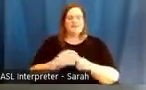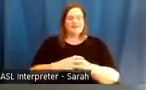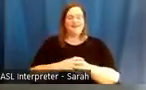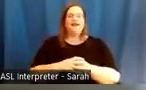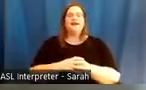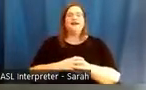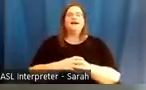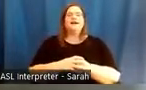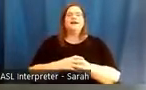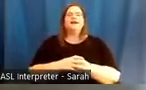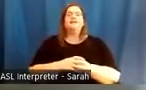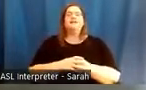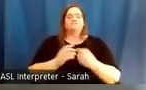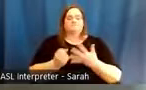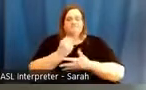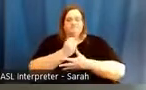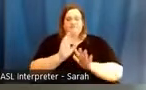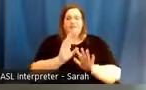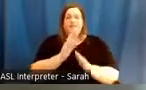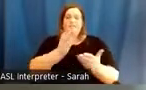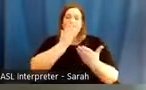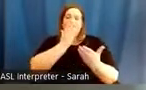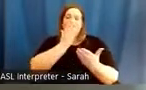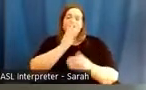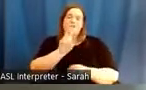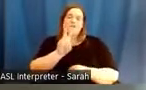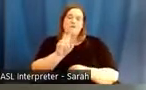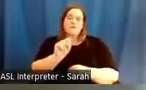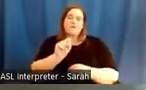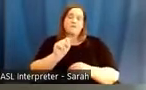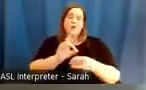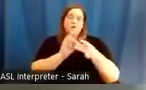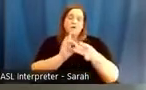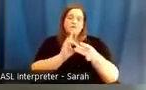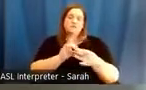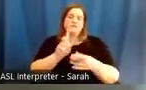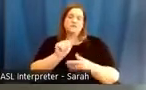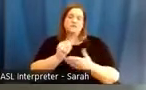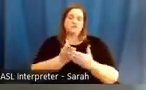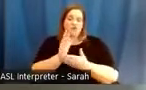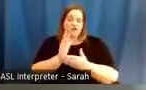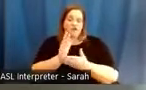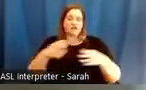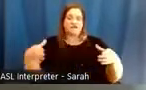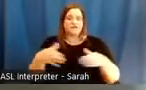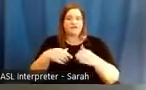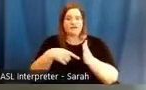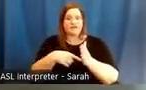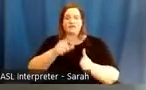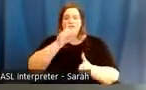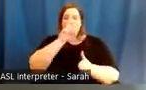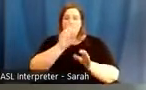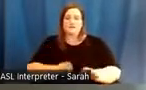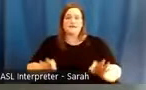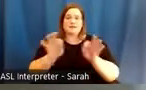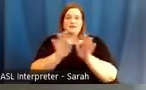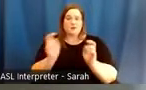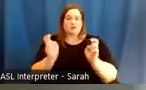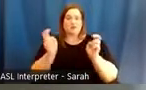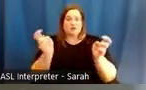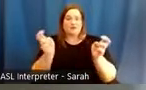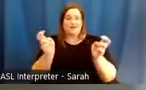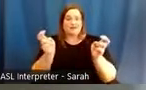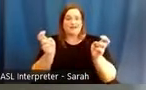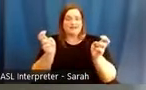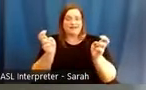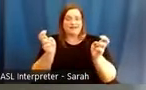First, thank you so much to the Vermont Coalition for Disability Rights for convening this really, really important topic. It's